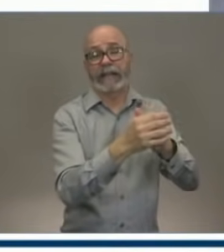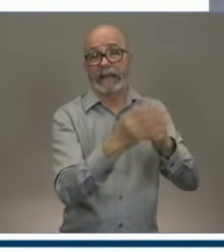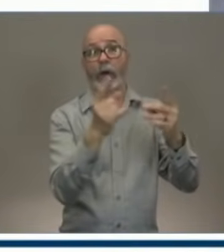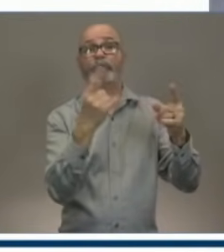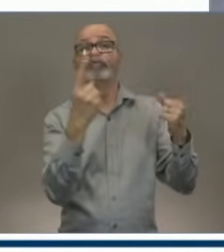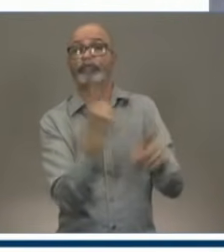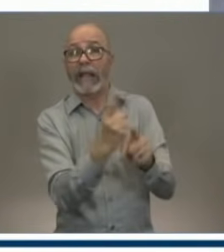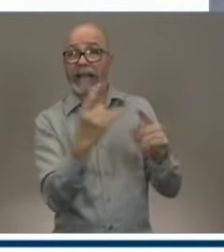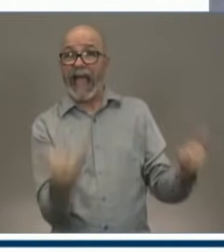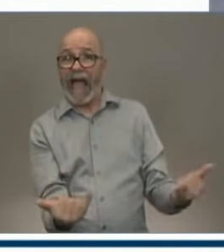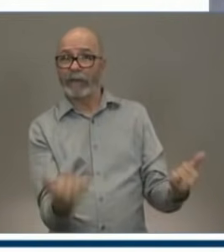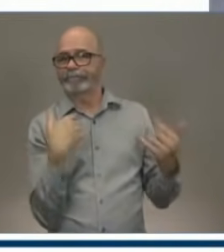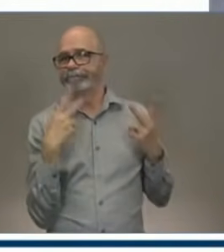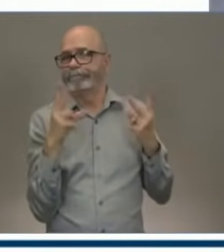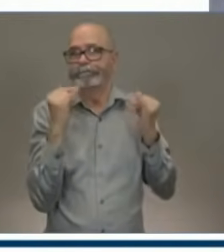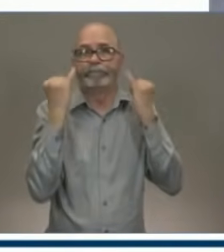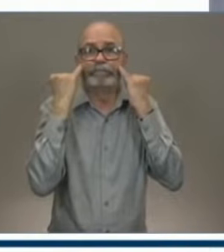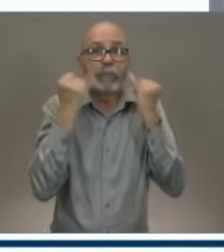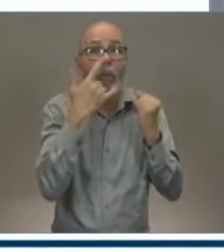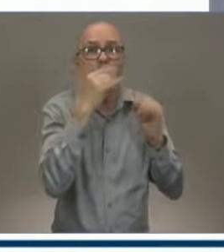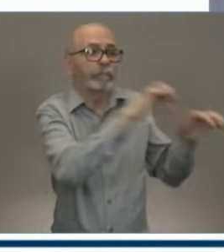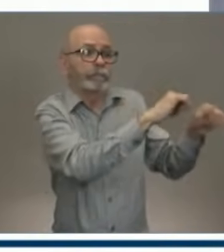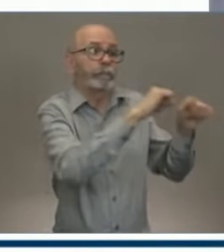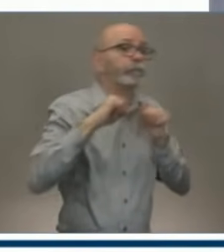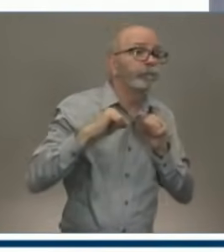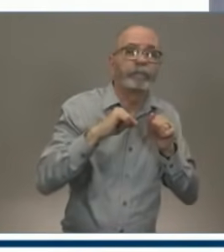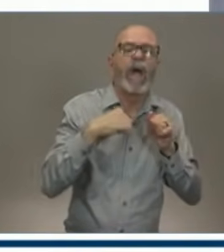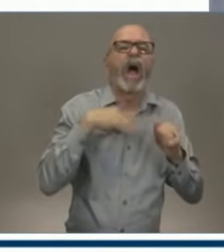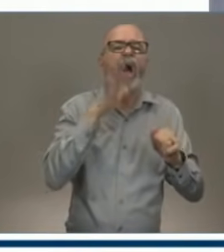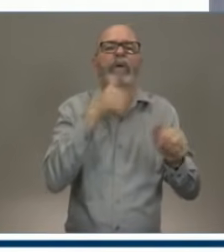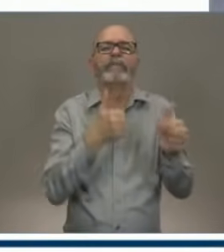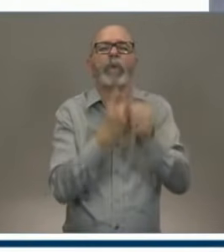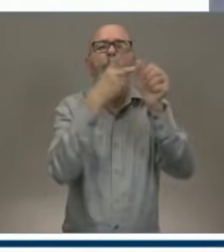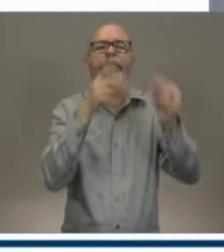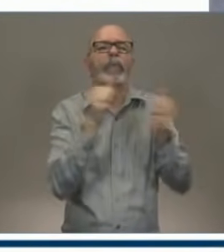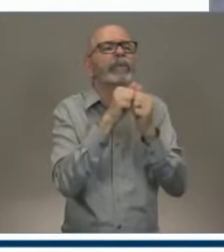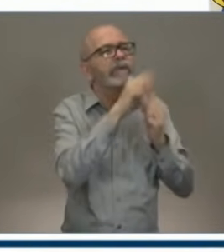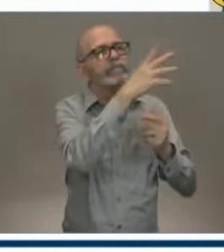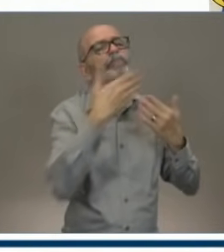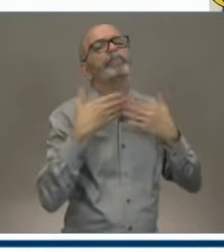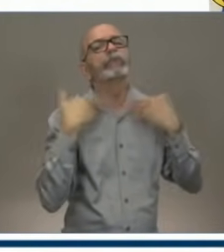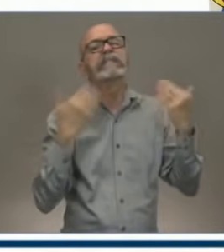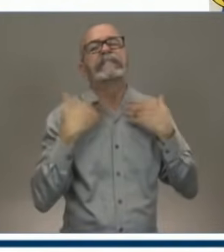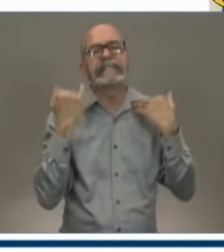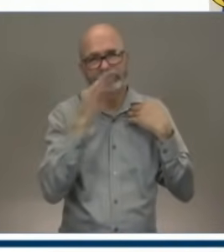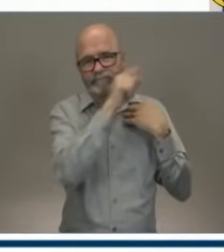back with the minister about that. Go ahead with your follow-up, Mike.